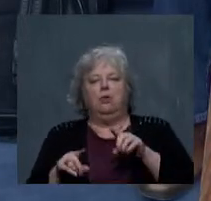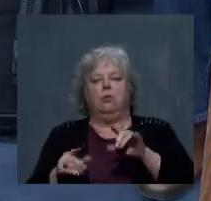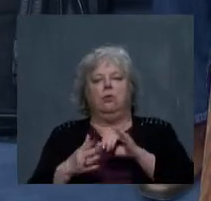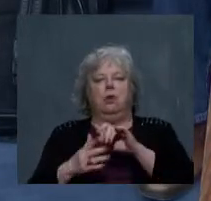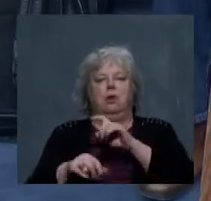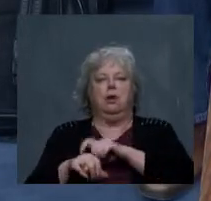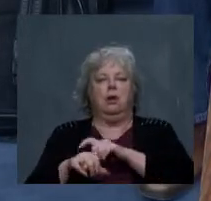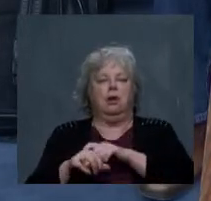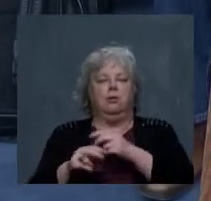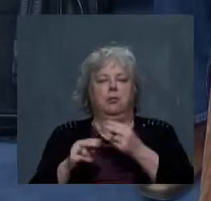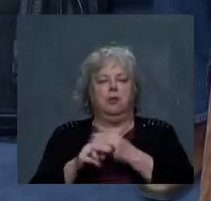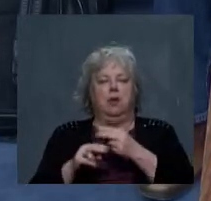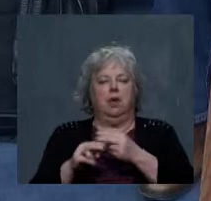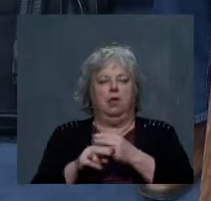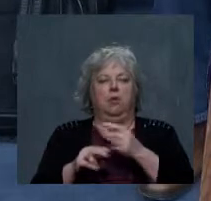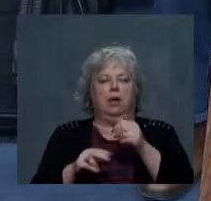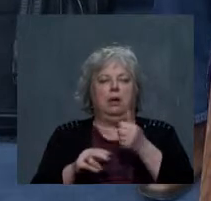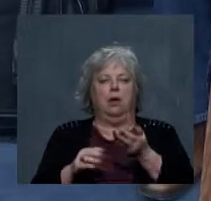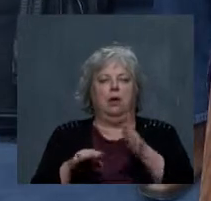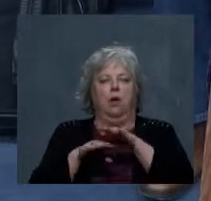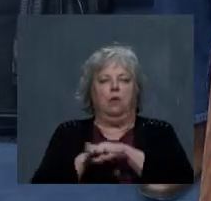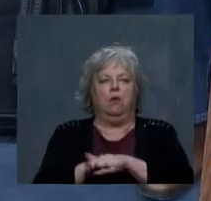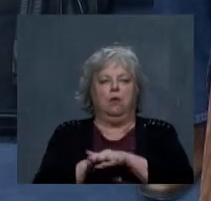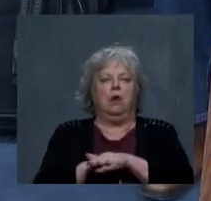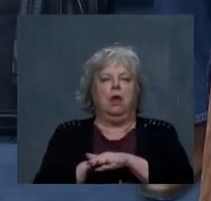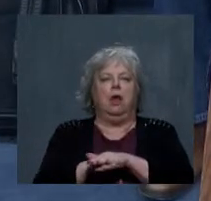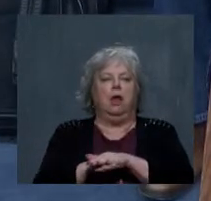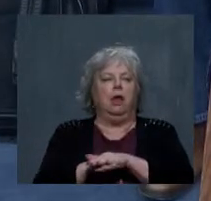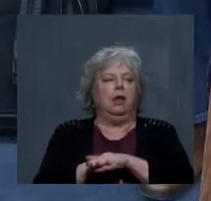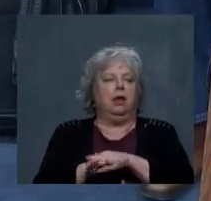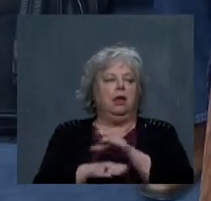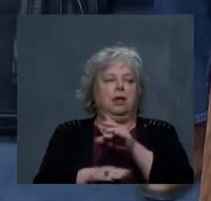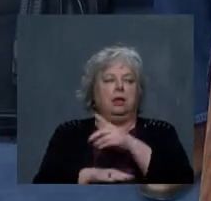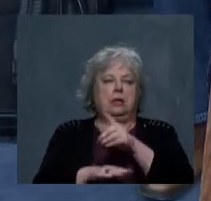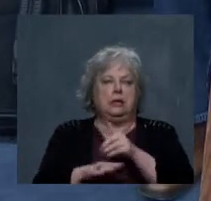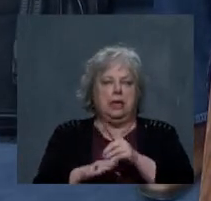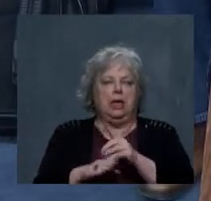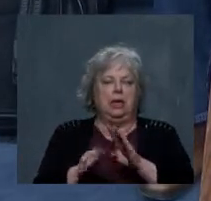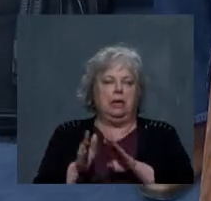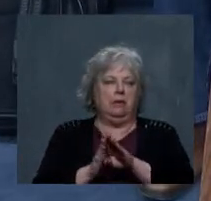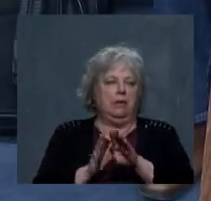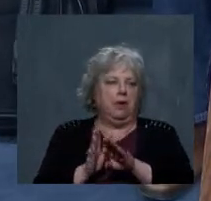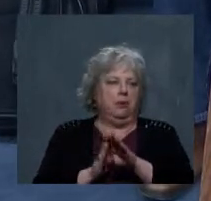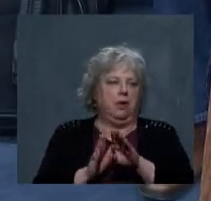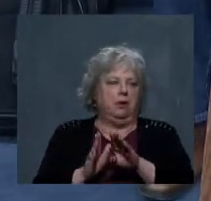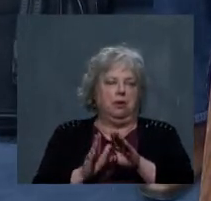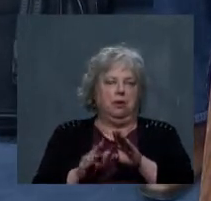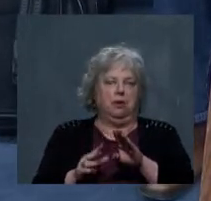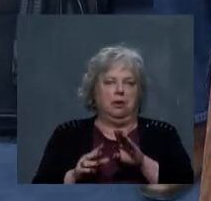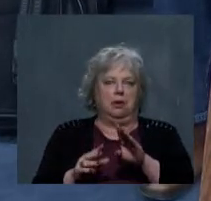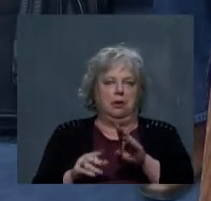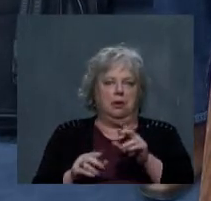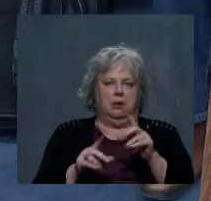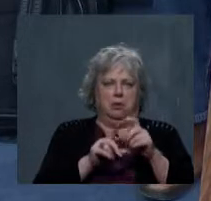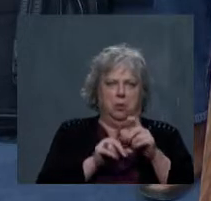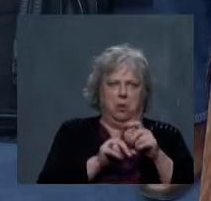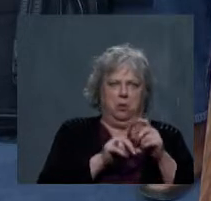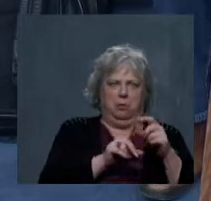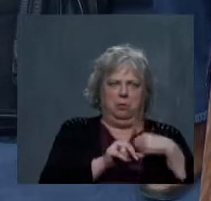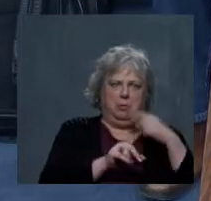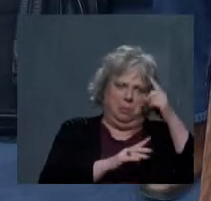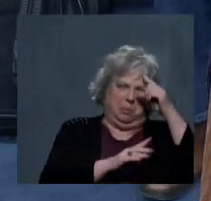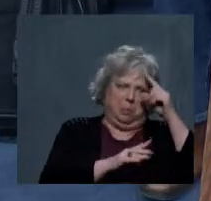10 overlay development design, well, I can't even remember all the words for it, but at any rate, when